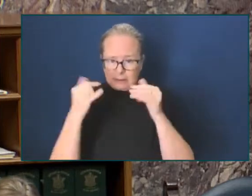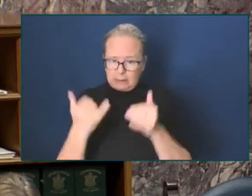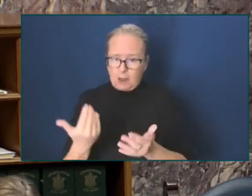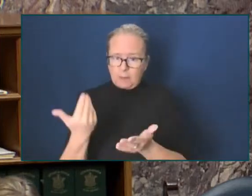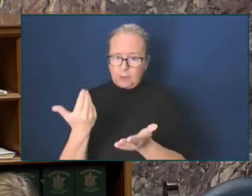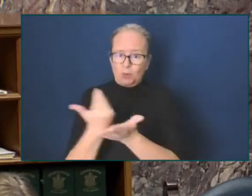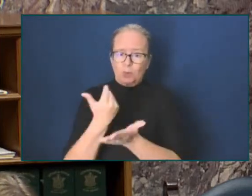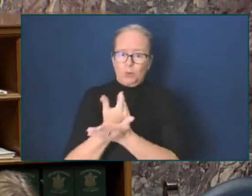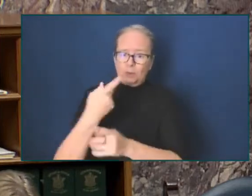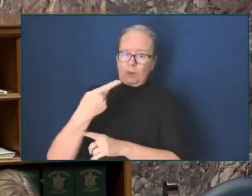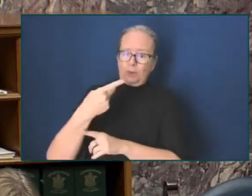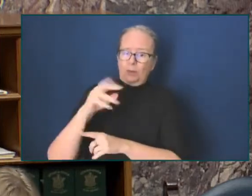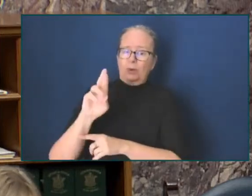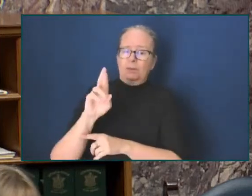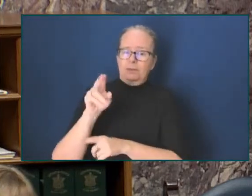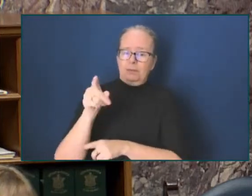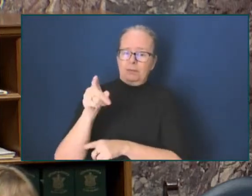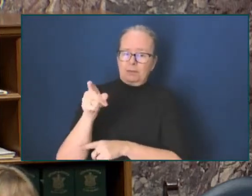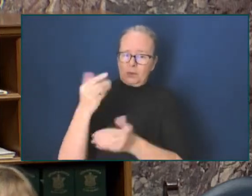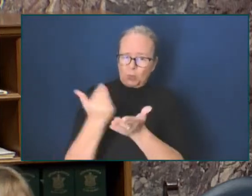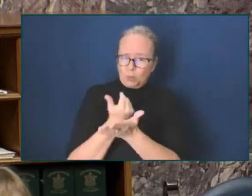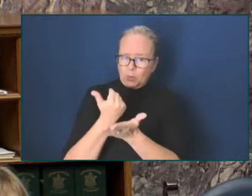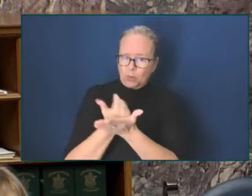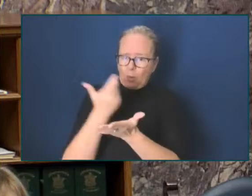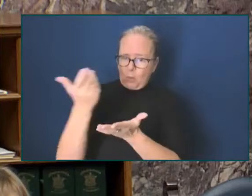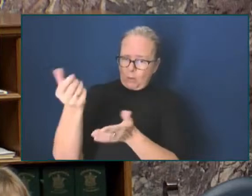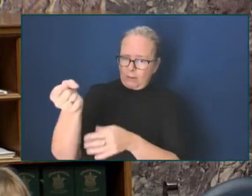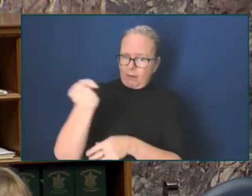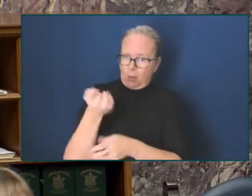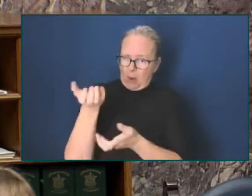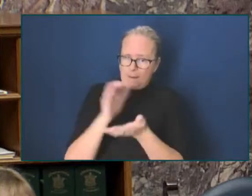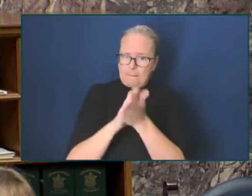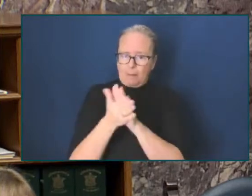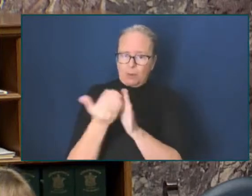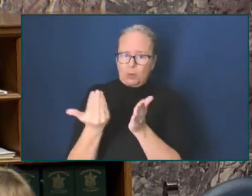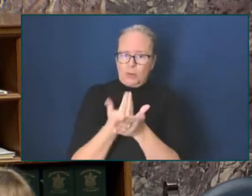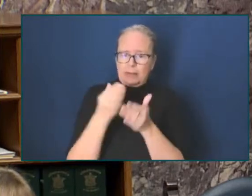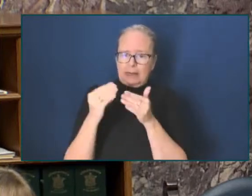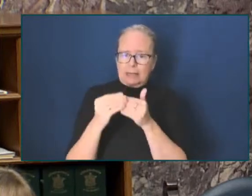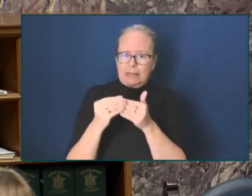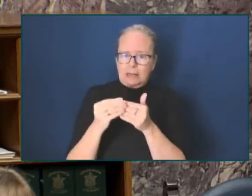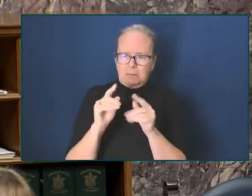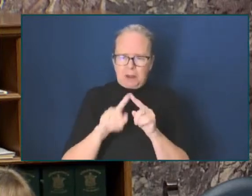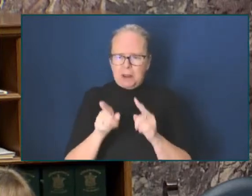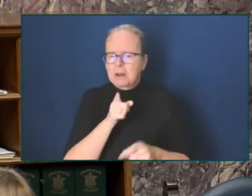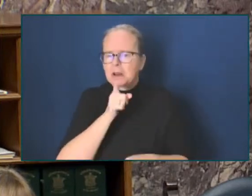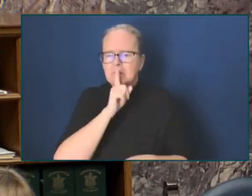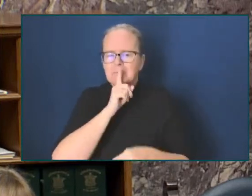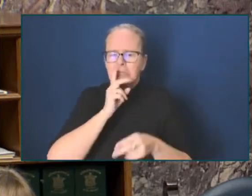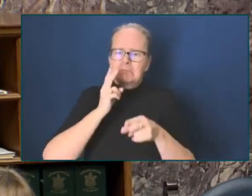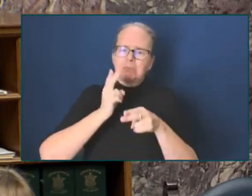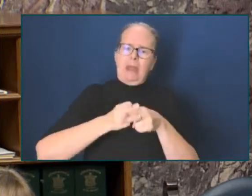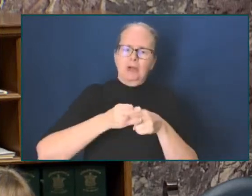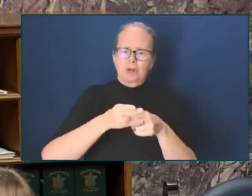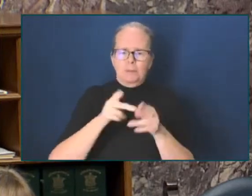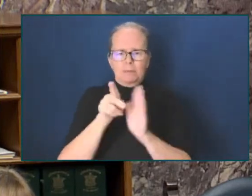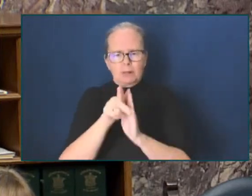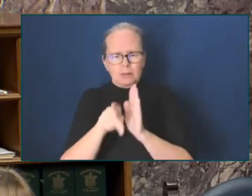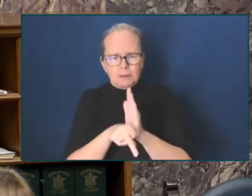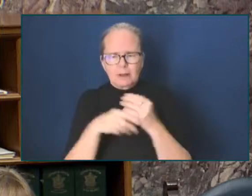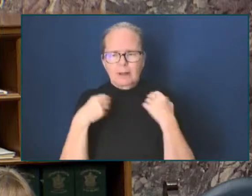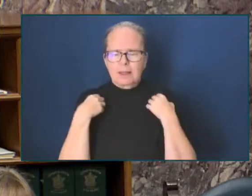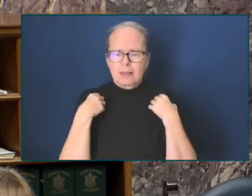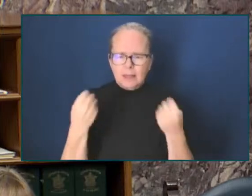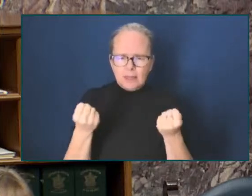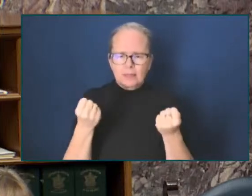we hear a single policy with respect to healthcare. Not once, Mr. Speaker. Our healthcare system